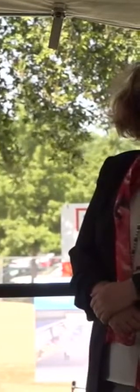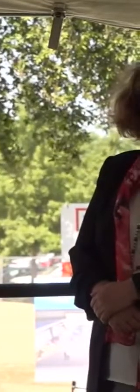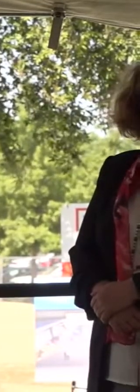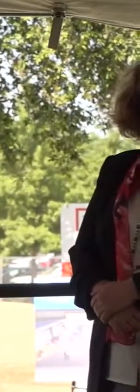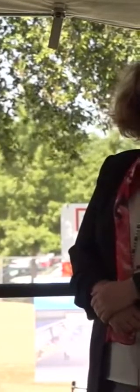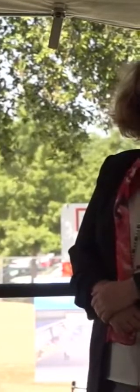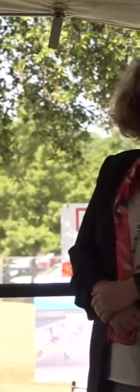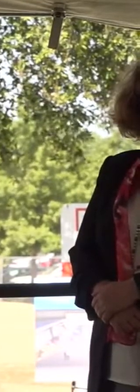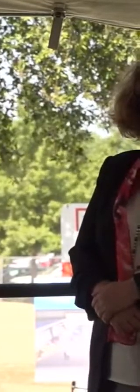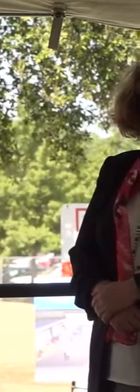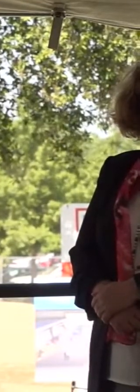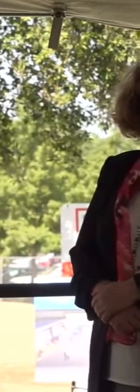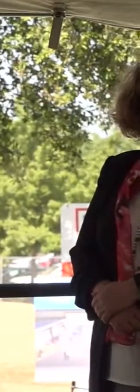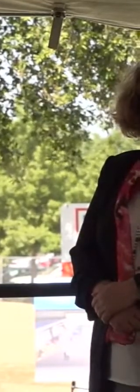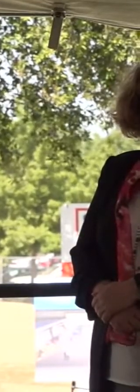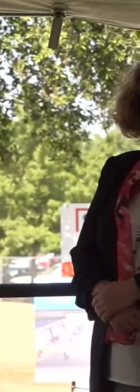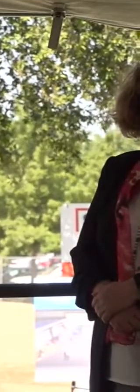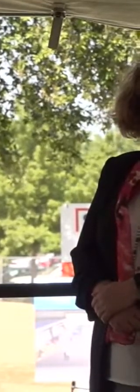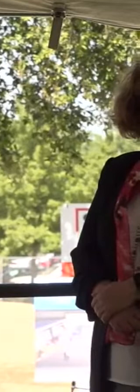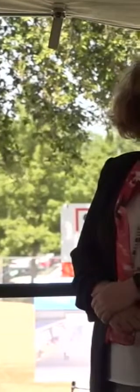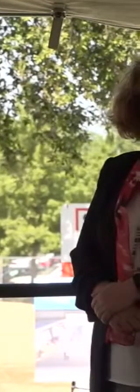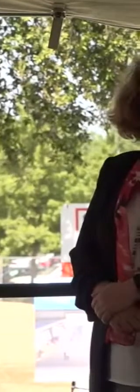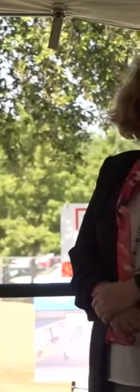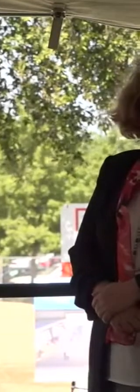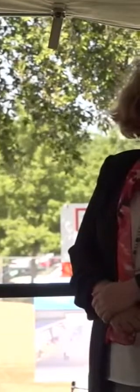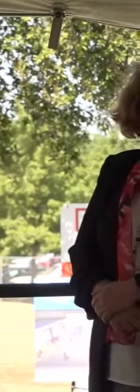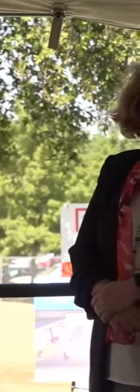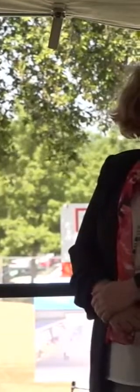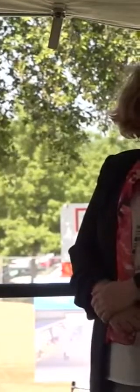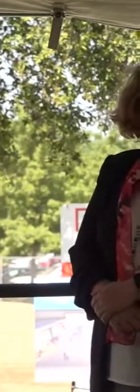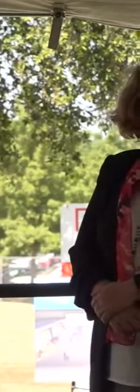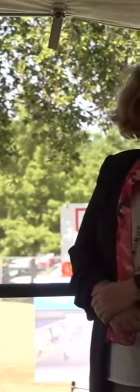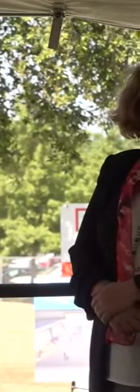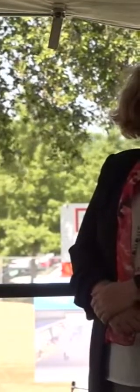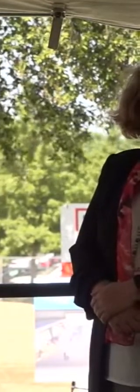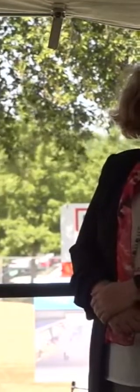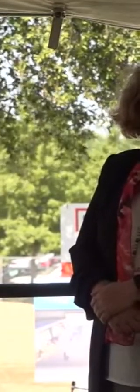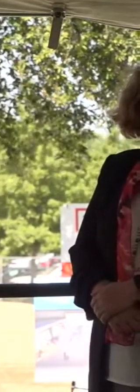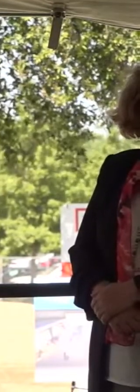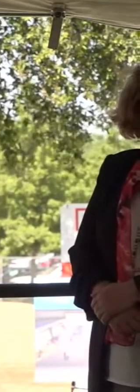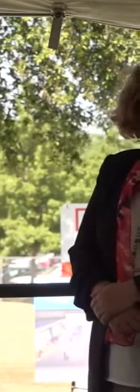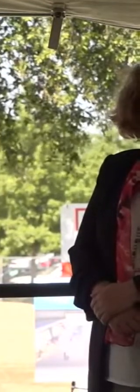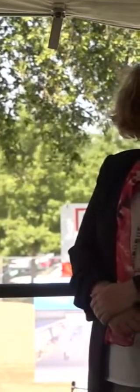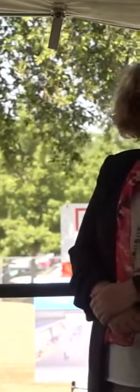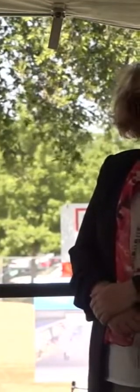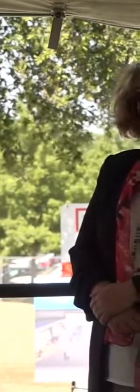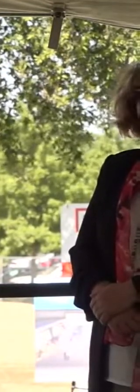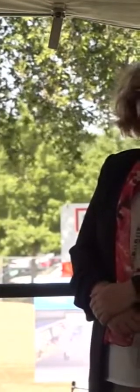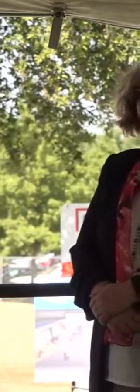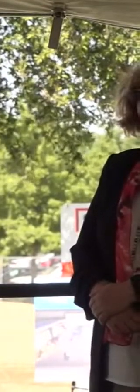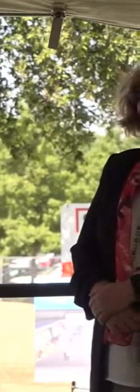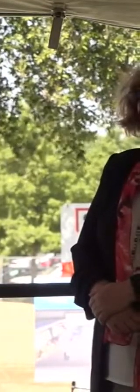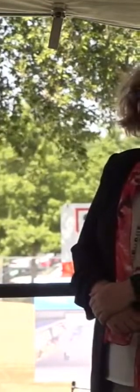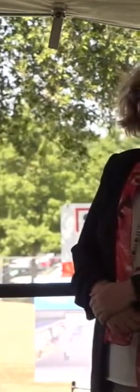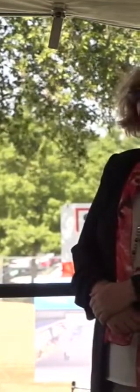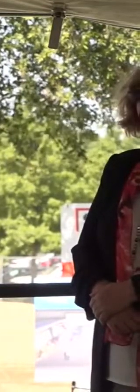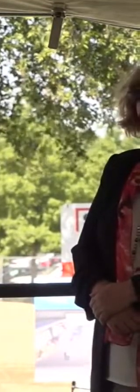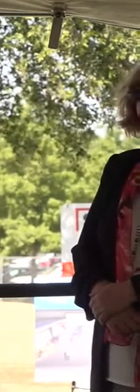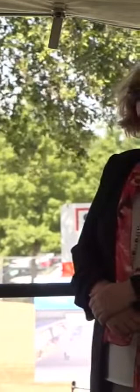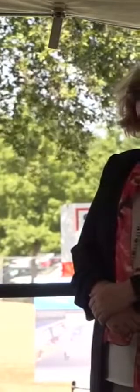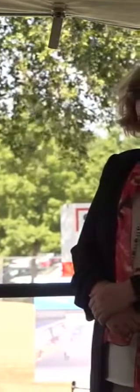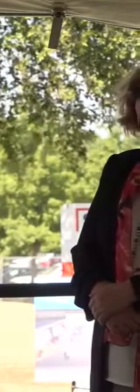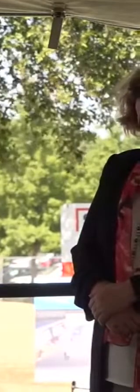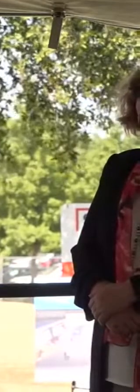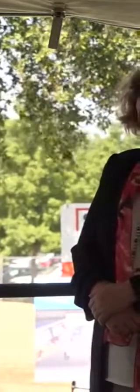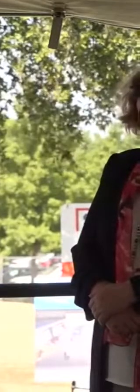children or students skills that they can use right away. And so congratulations to that. So because of that, the City of Clovis will pledge